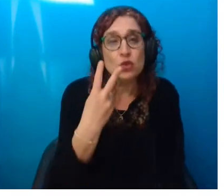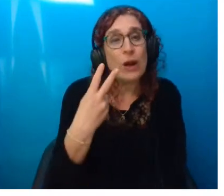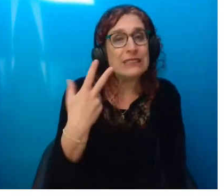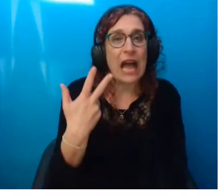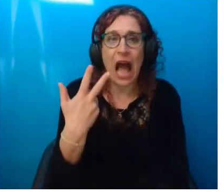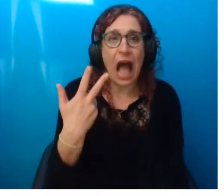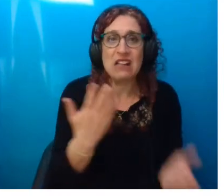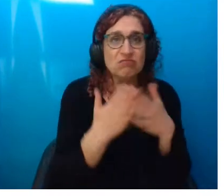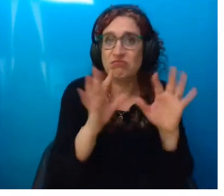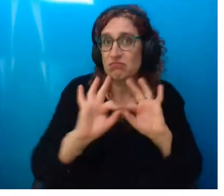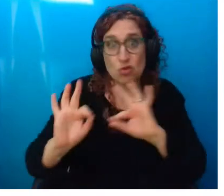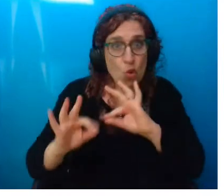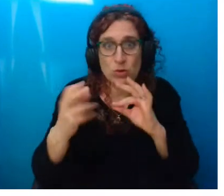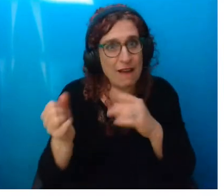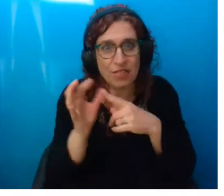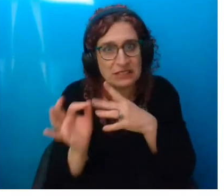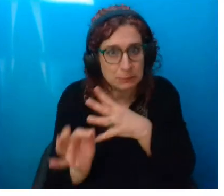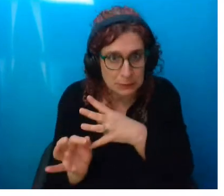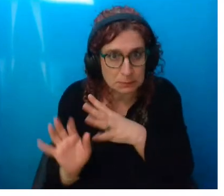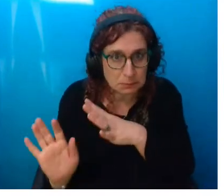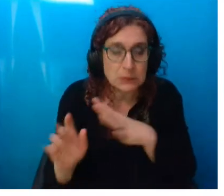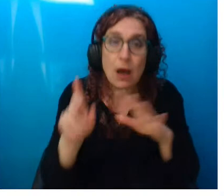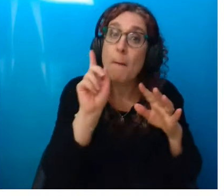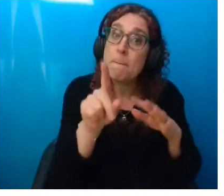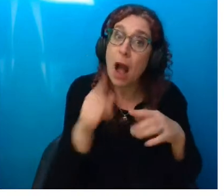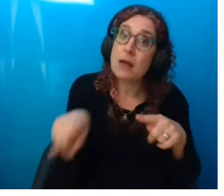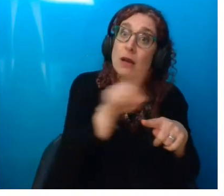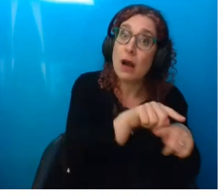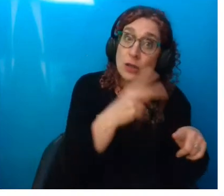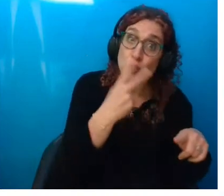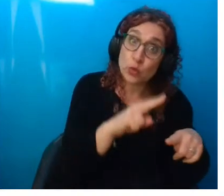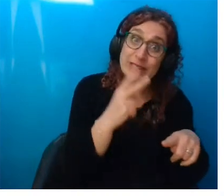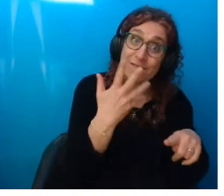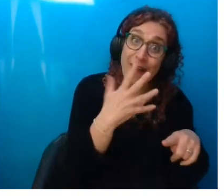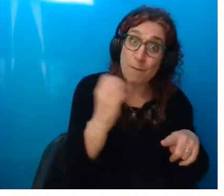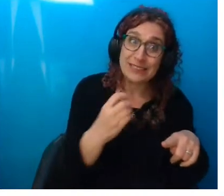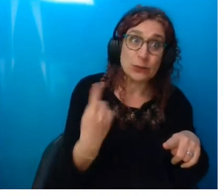but 25% of those who did